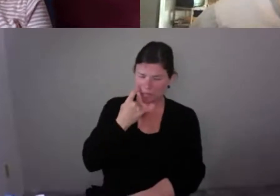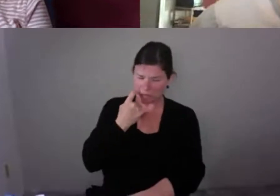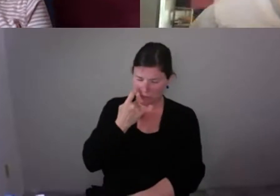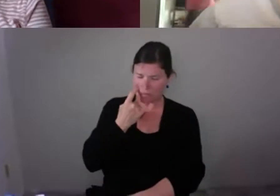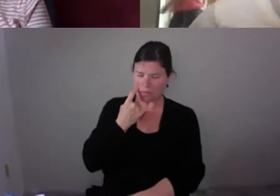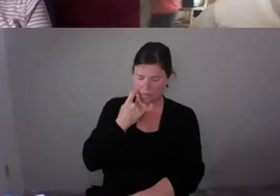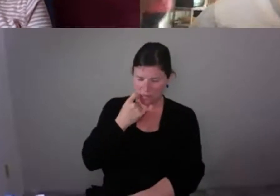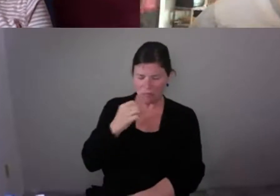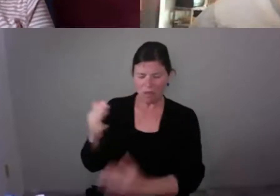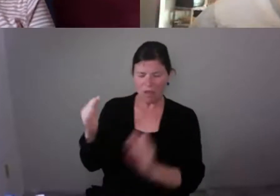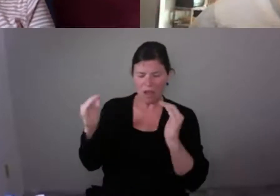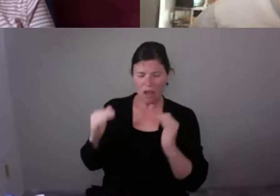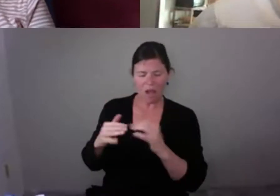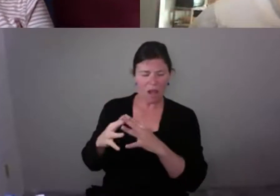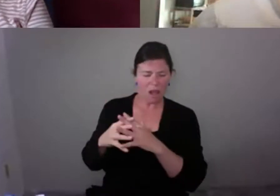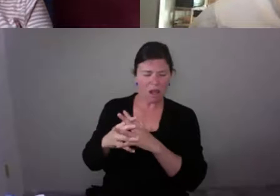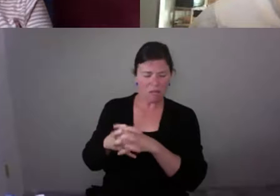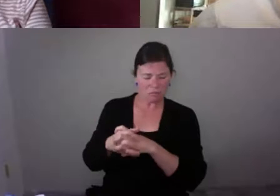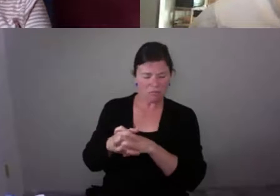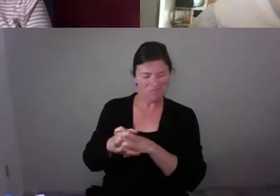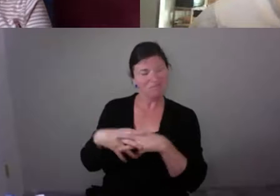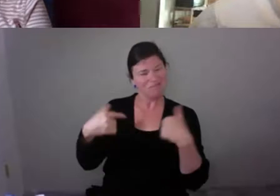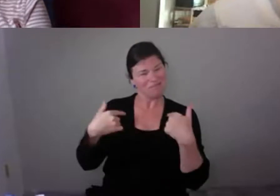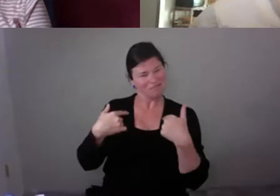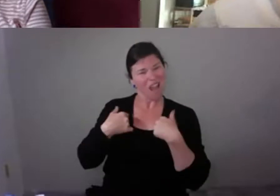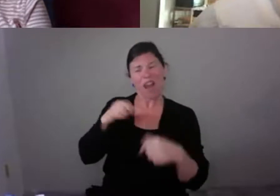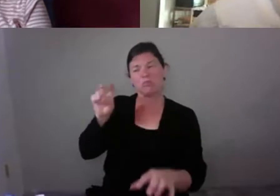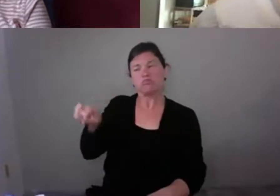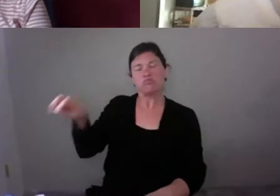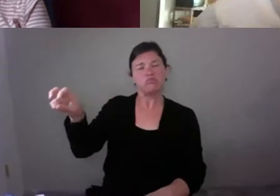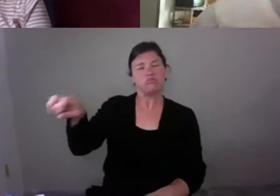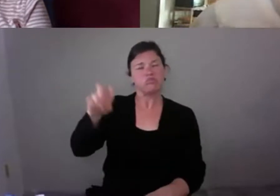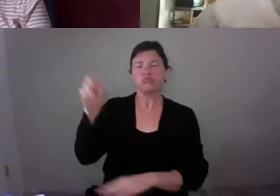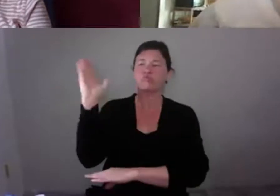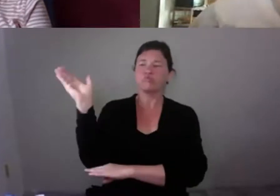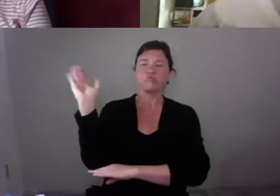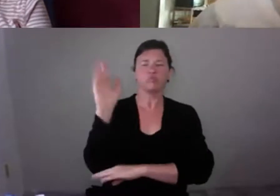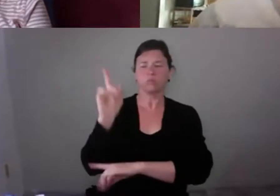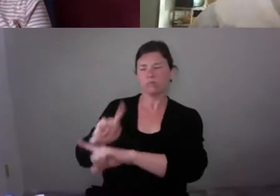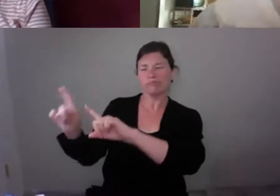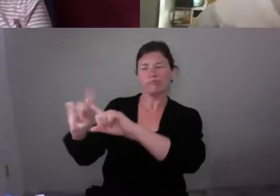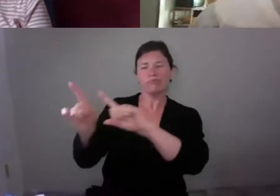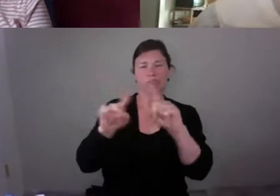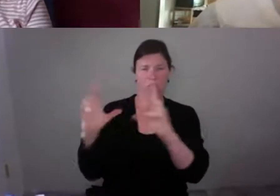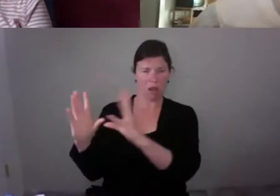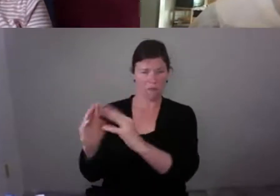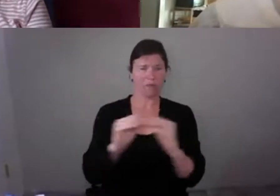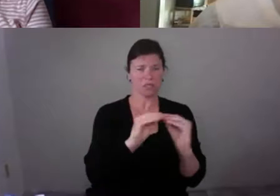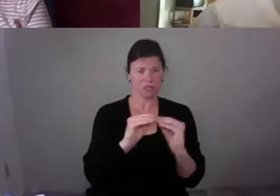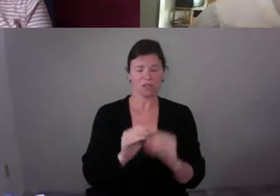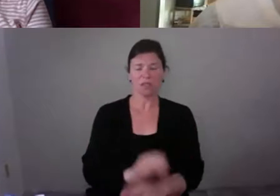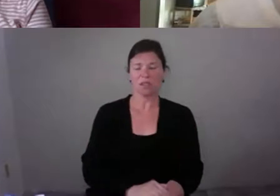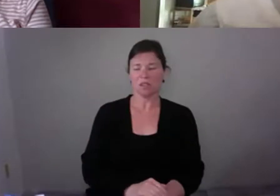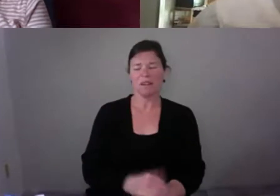and then I go around and speak at many conferences across the country with a PowerPoint